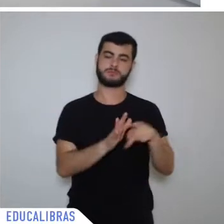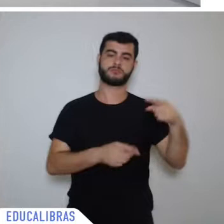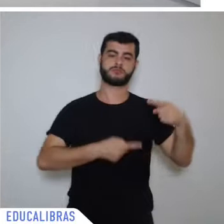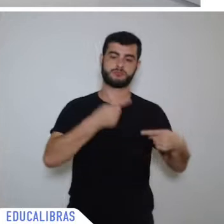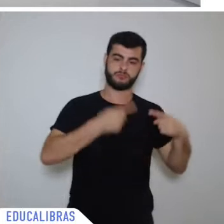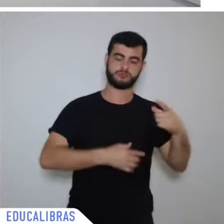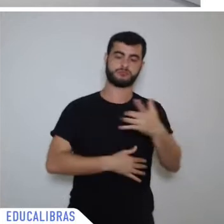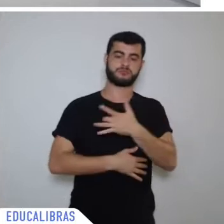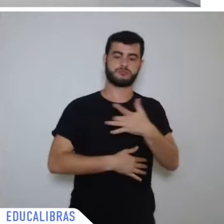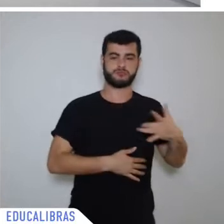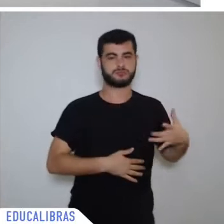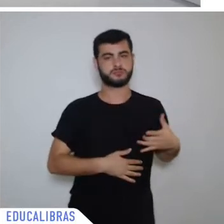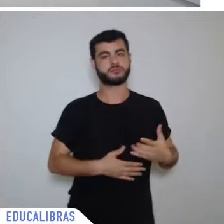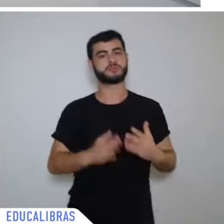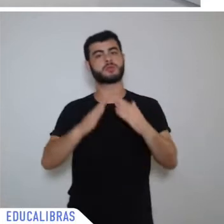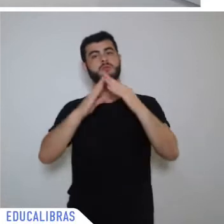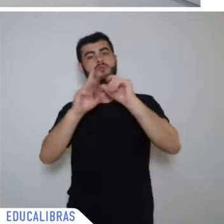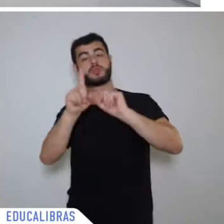the delimitation of